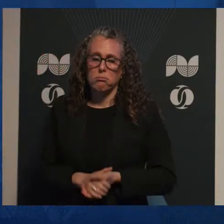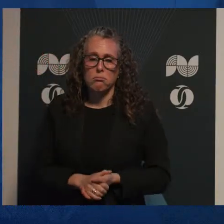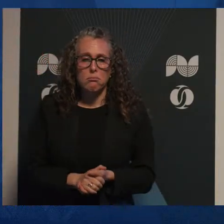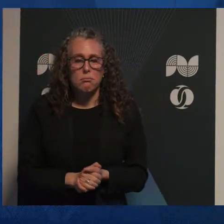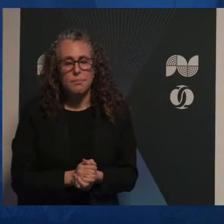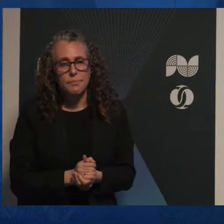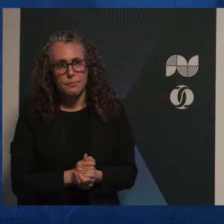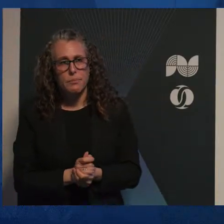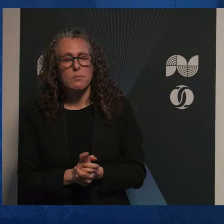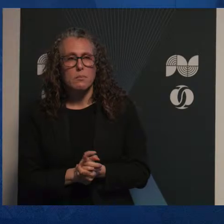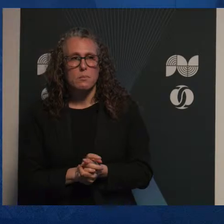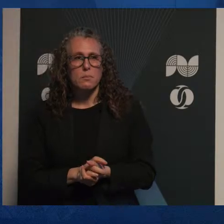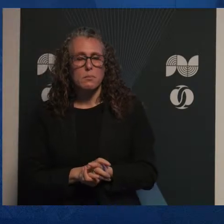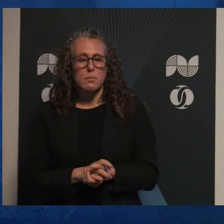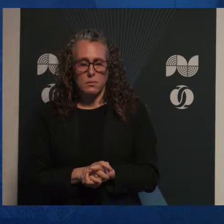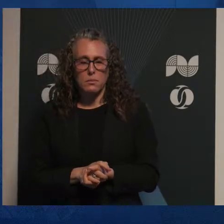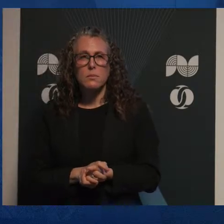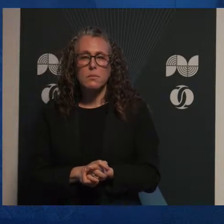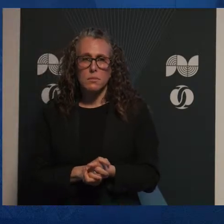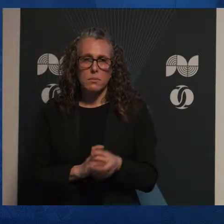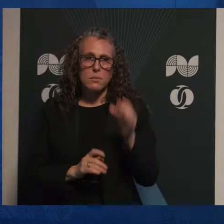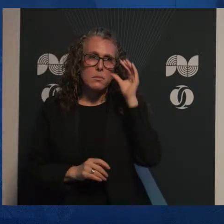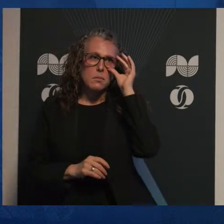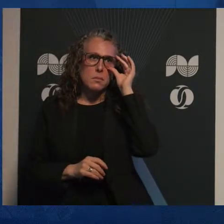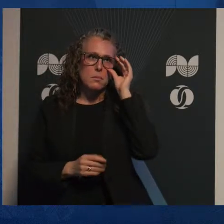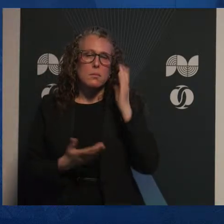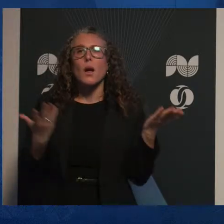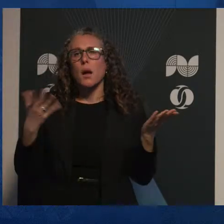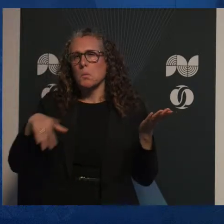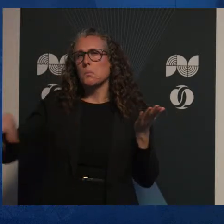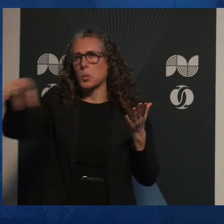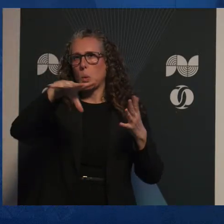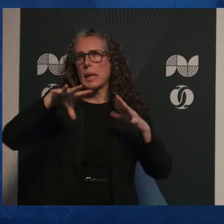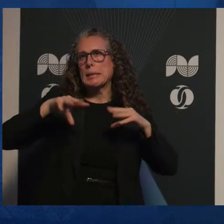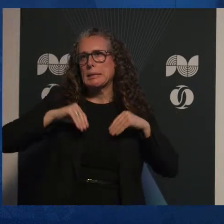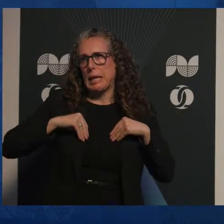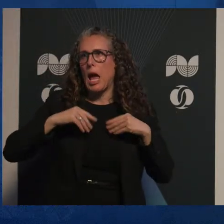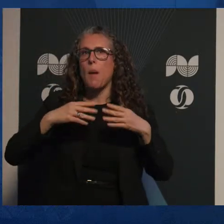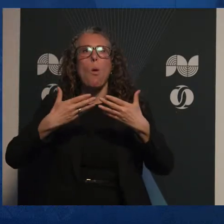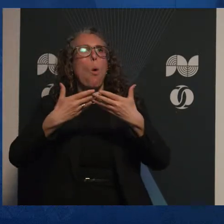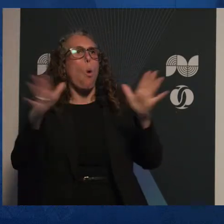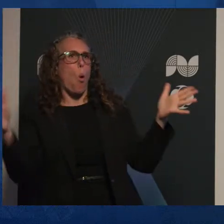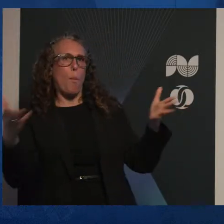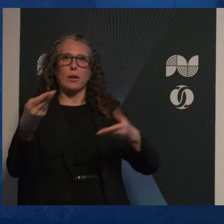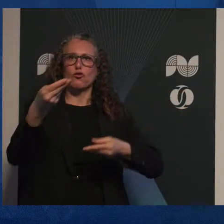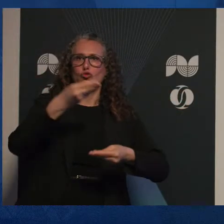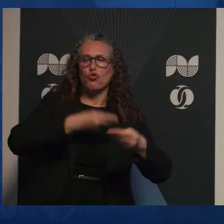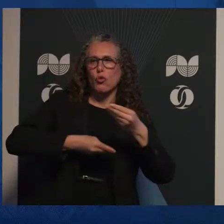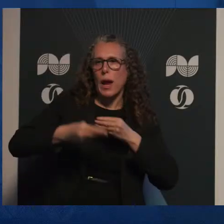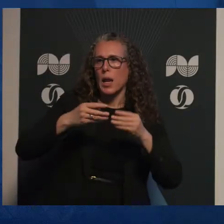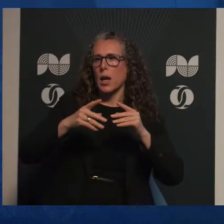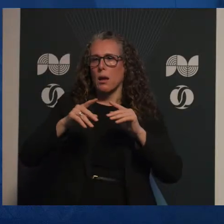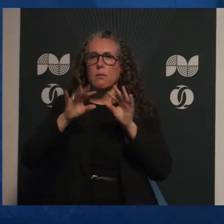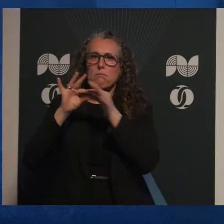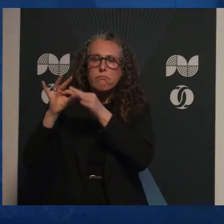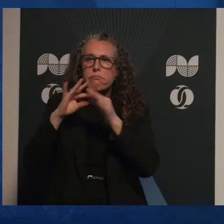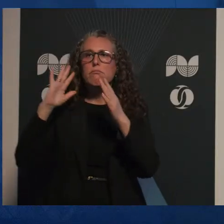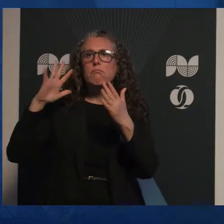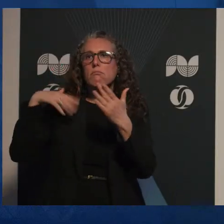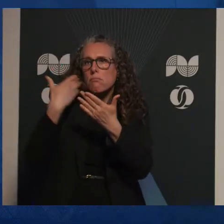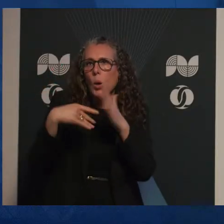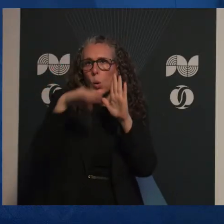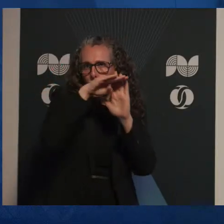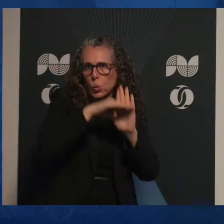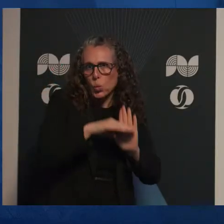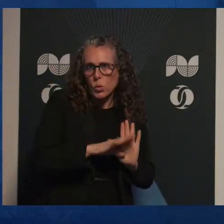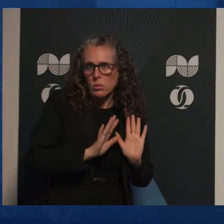you've all embraced this open trading order based on multilateral liberal rules. At the same